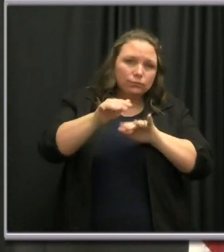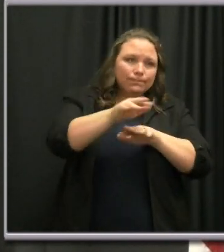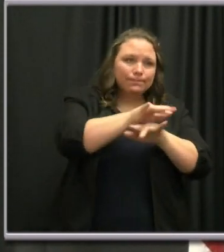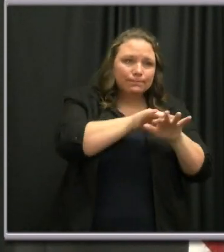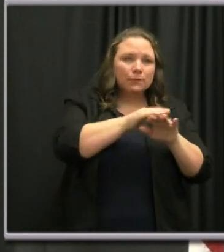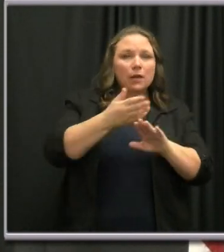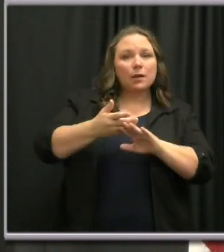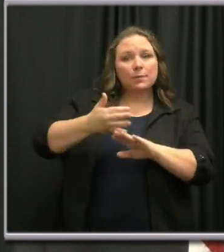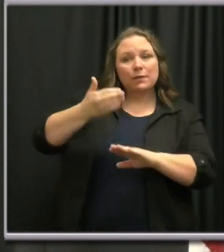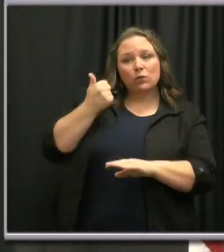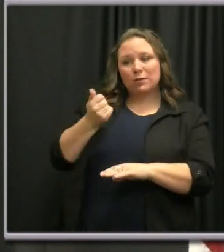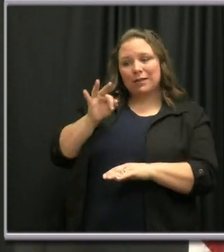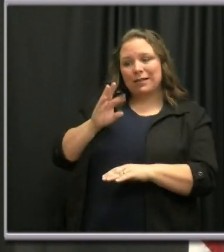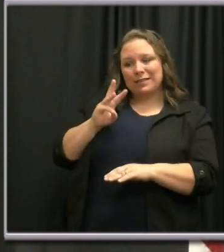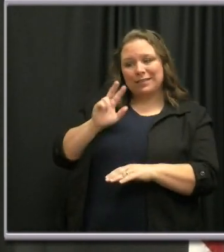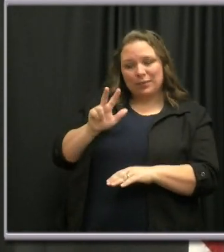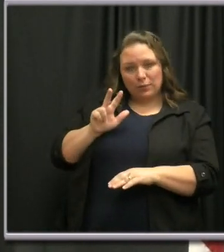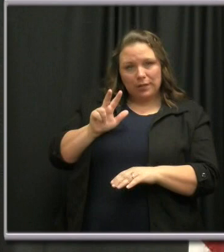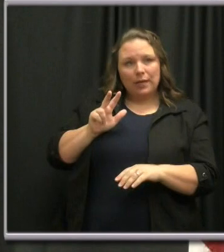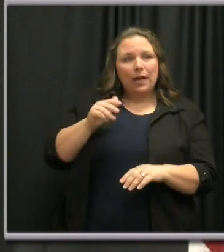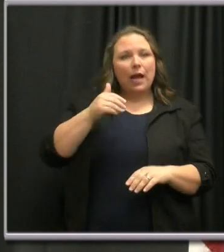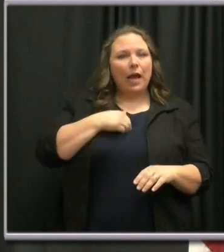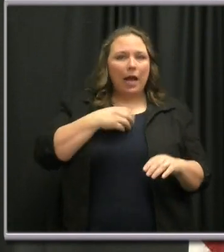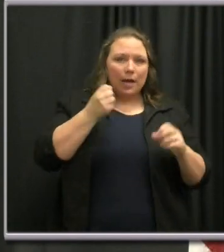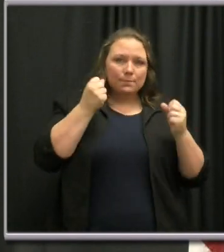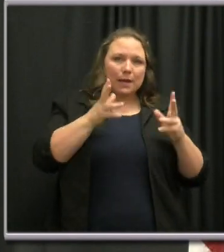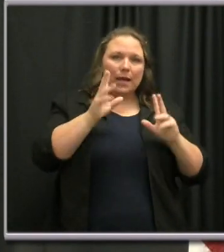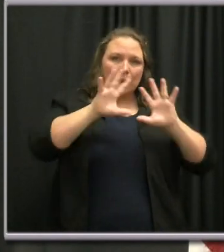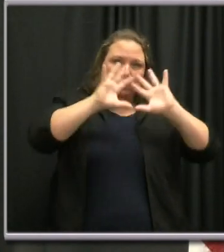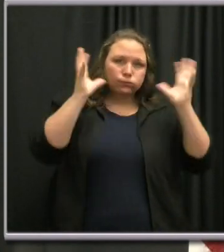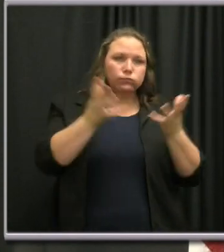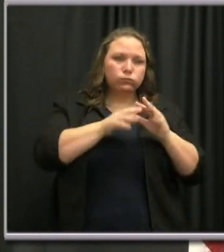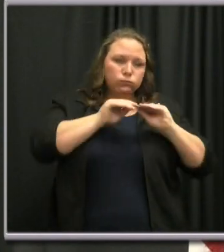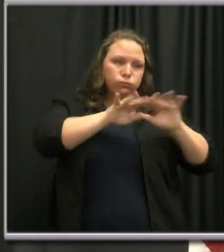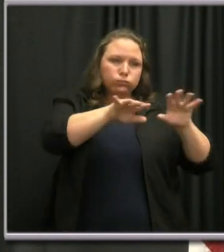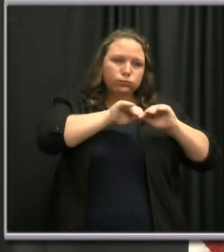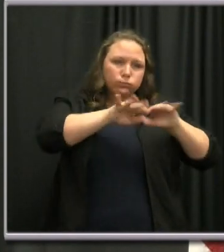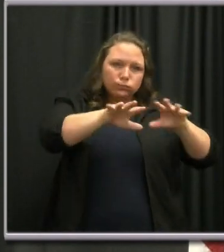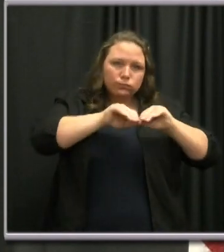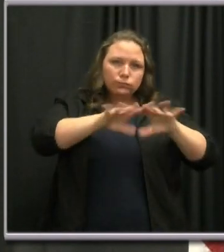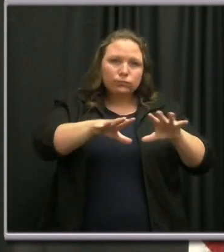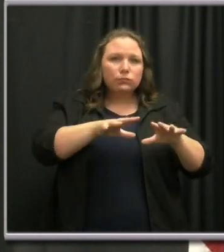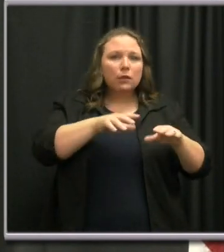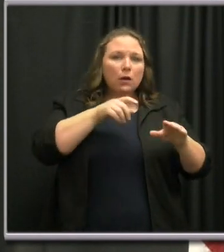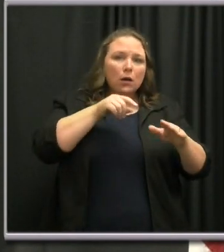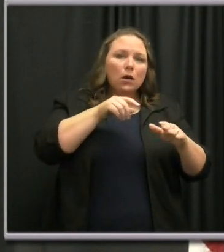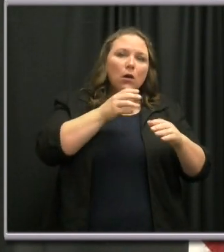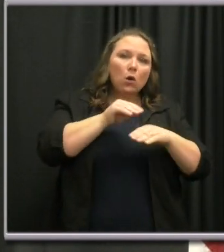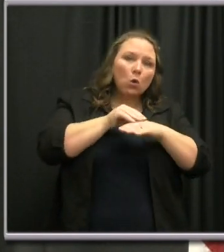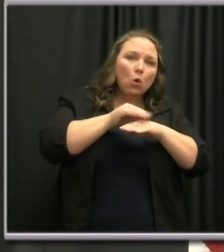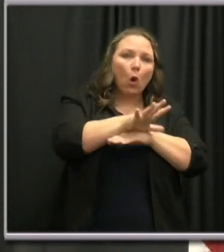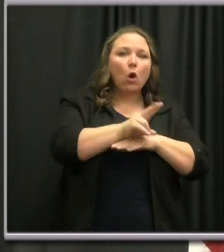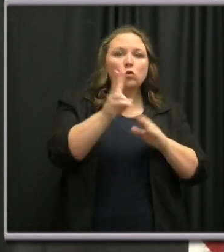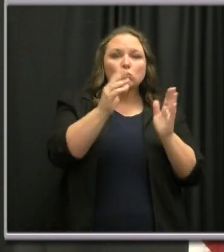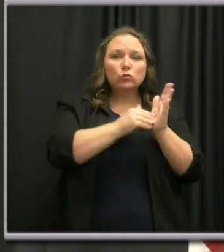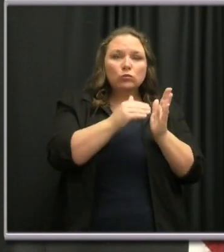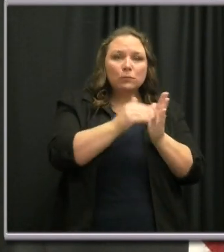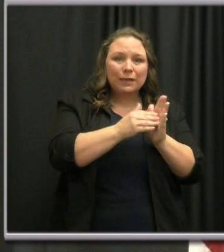to 1963, there were global outbreaks of measles that resulted in the deaths of 2 million or more people every